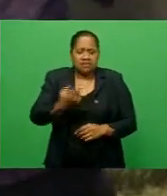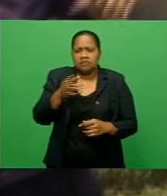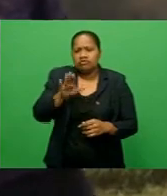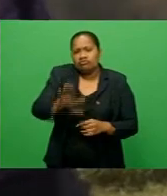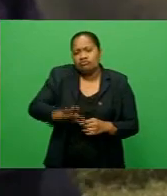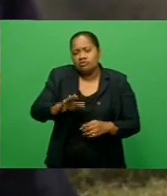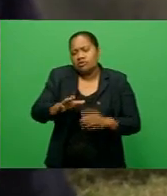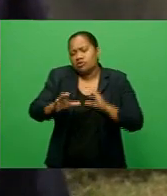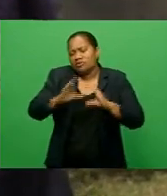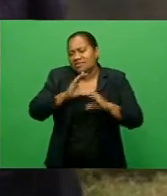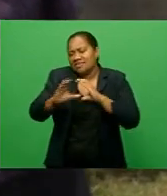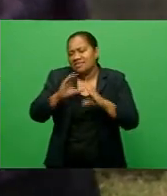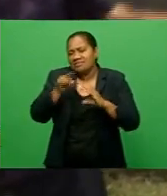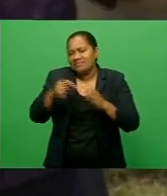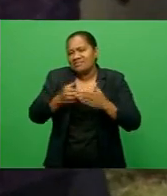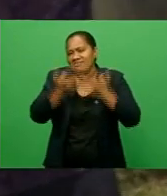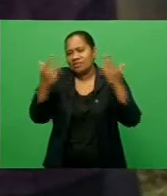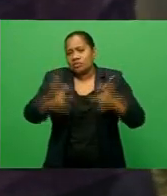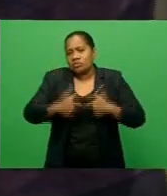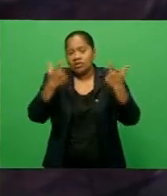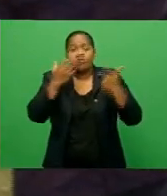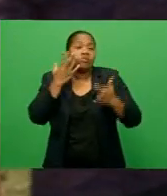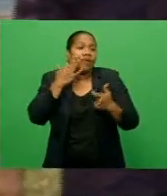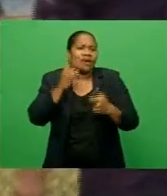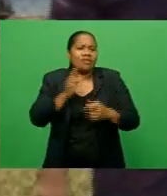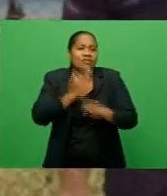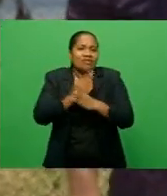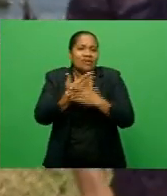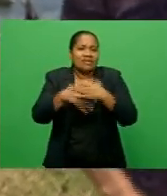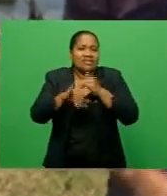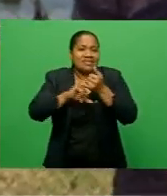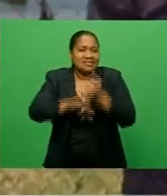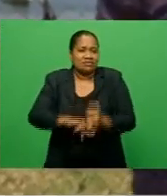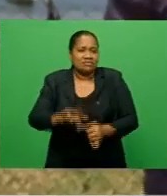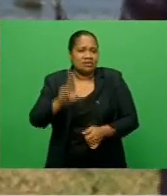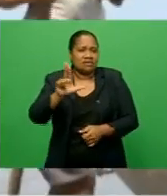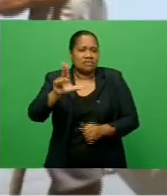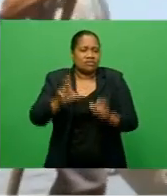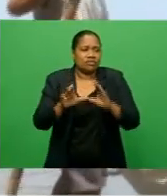challenge he faces while servicing the Southern Lao Group.